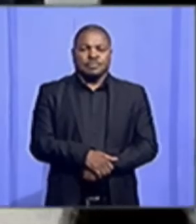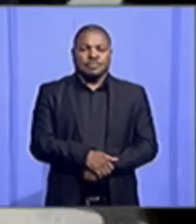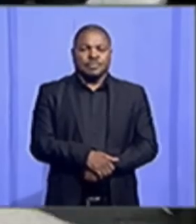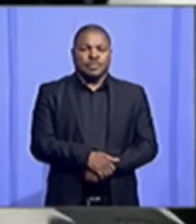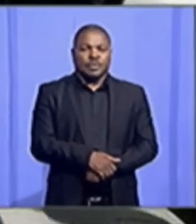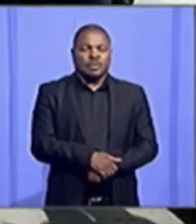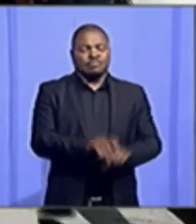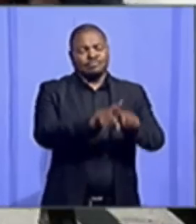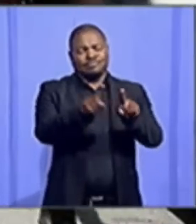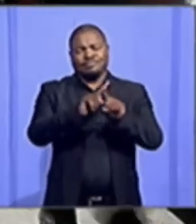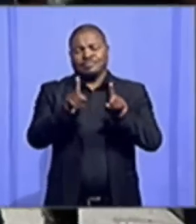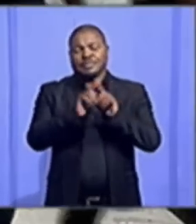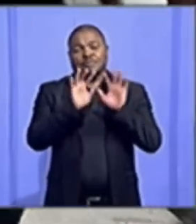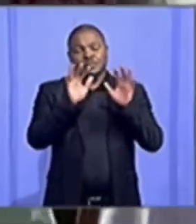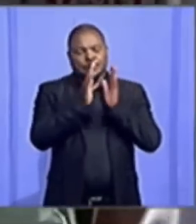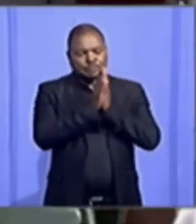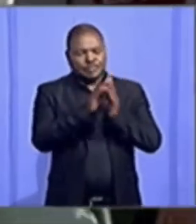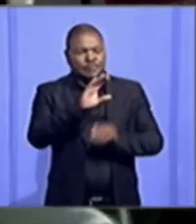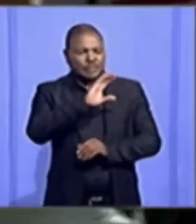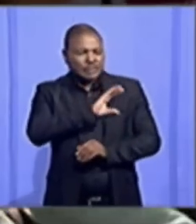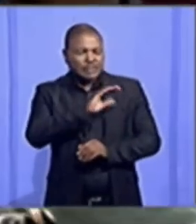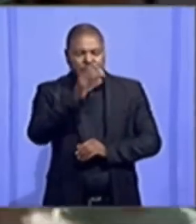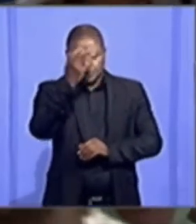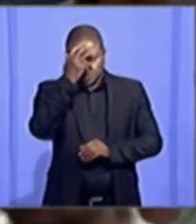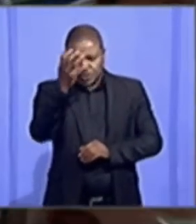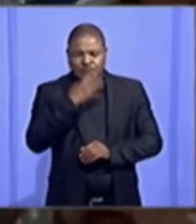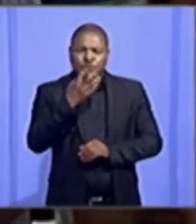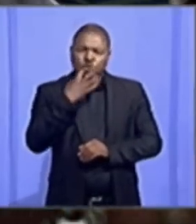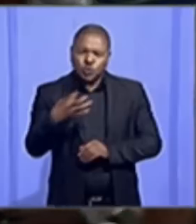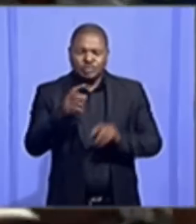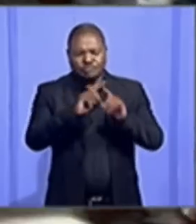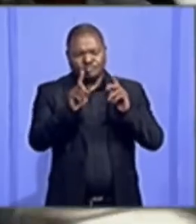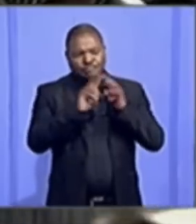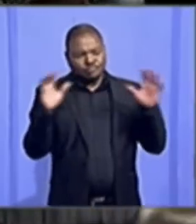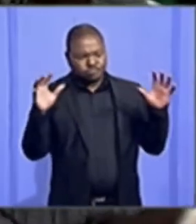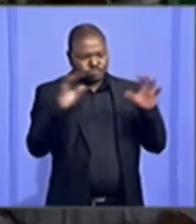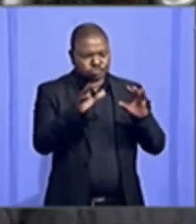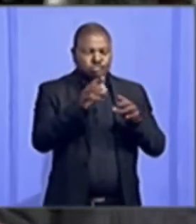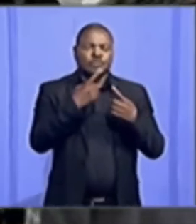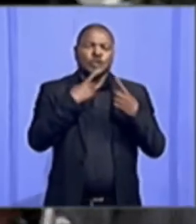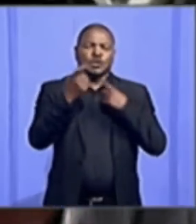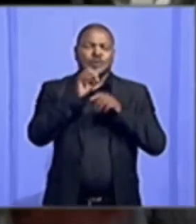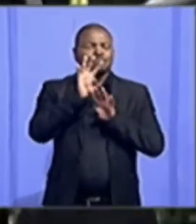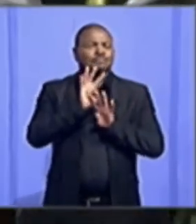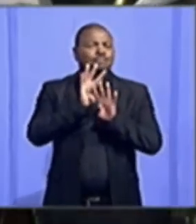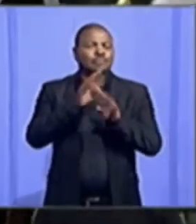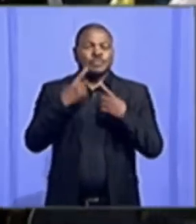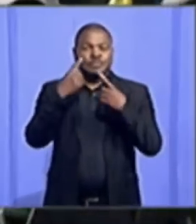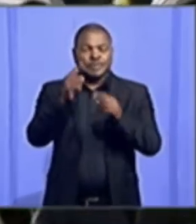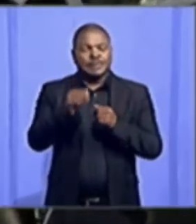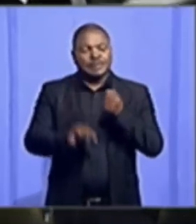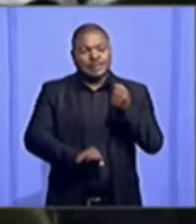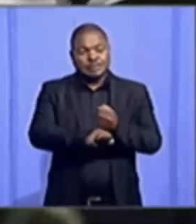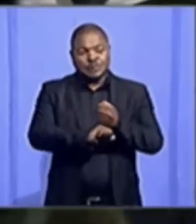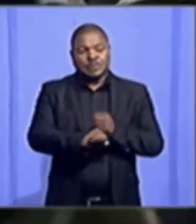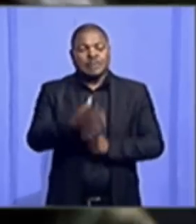Baahi ba ditumelo tse kenyeletsang ya Bokreste, Mamosleme le Majuda ba bile le matsholo a boipiletso ba ho tshehetsa baahi ba Palestina kgahlanong le